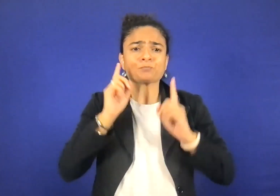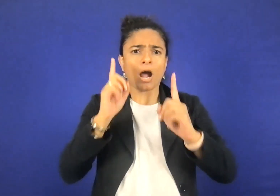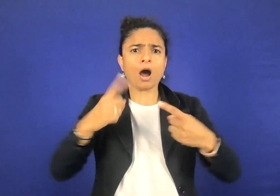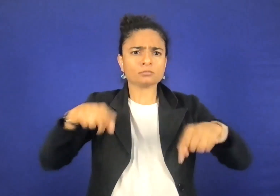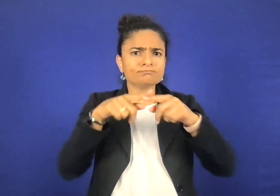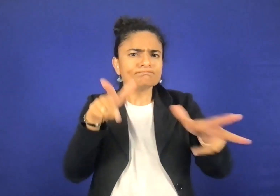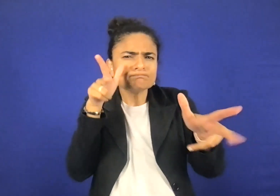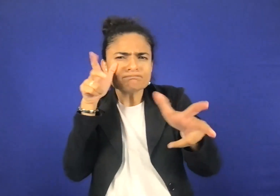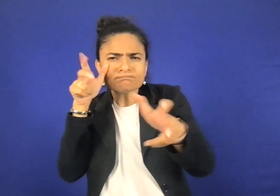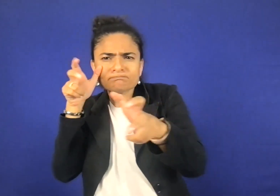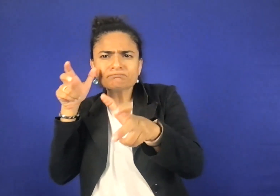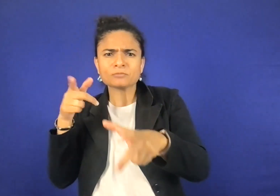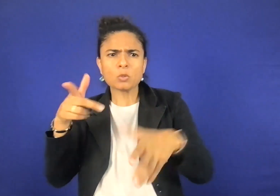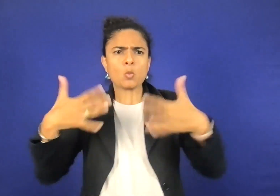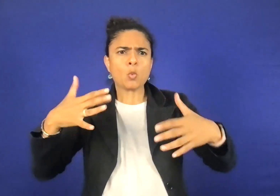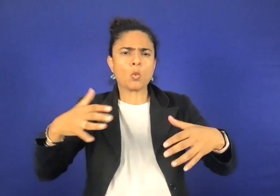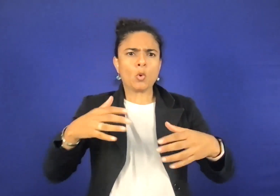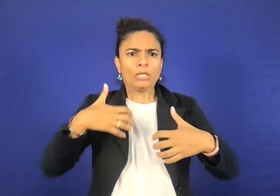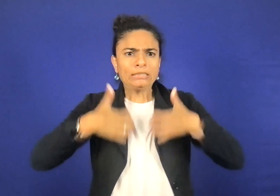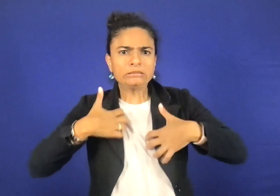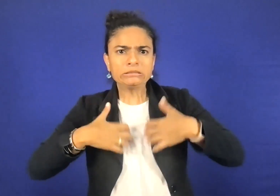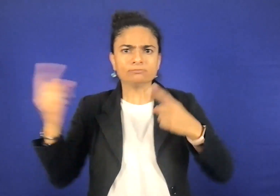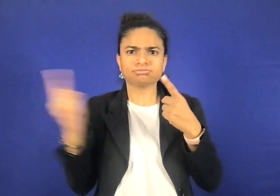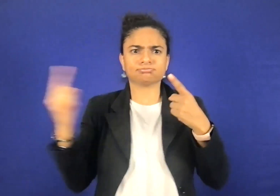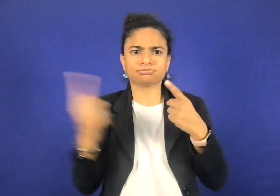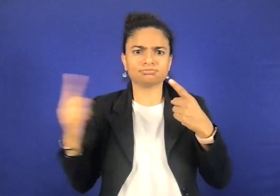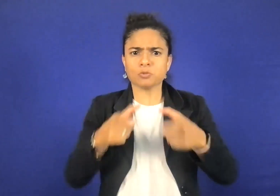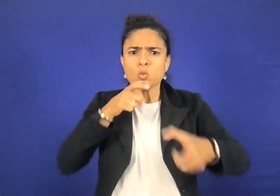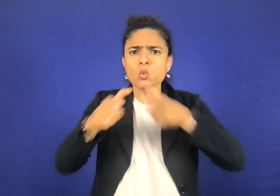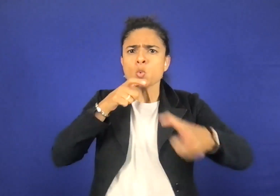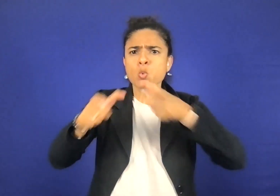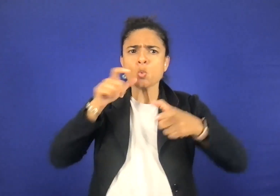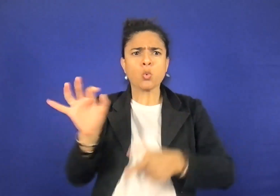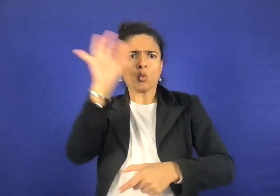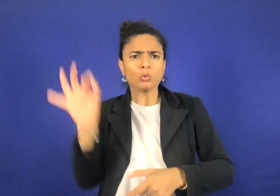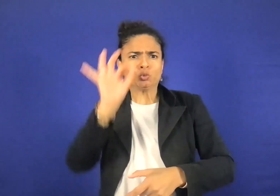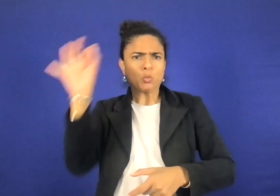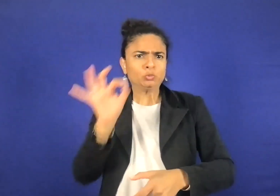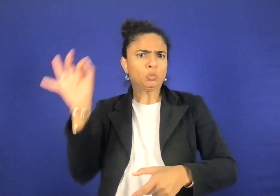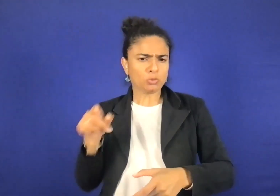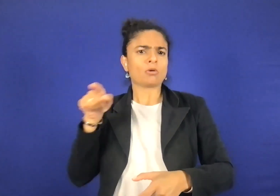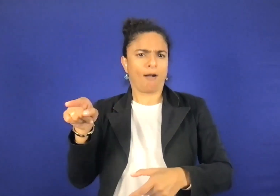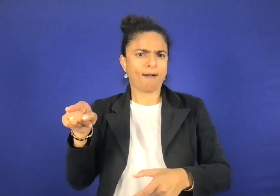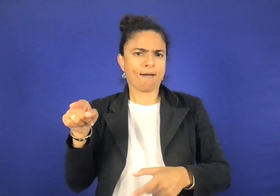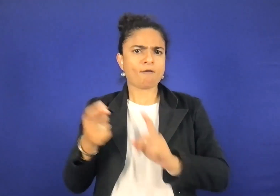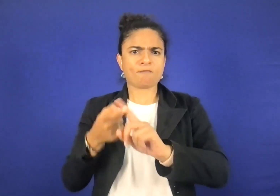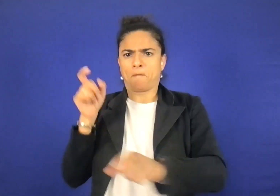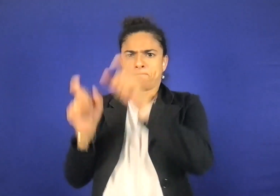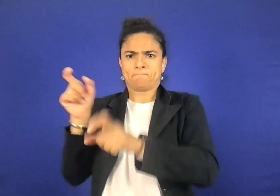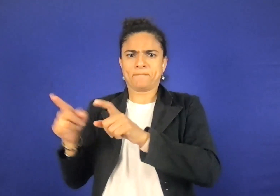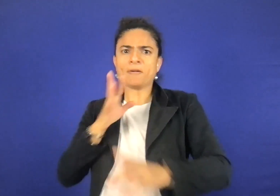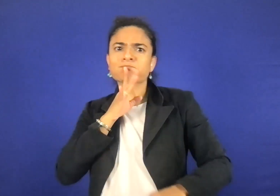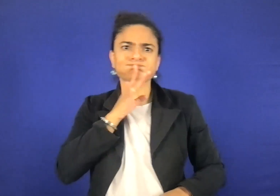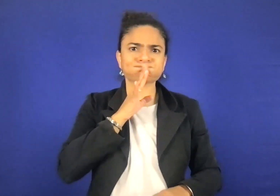North Macedonia. So please do put any other questions in there, and we'll either have a chance to come to them at the end or we'll get back to you